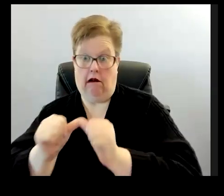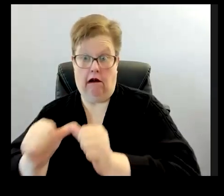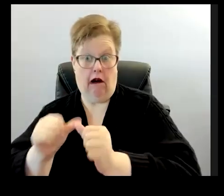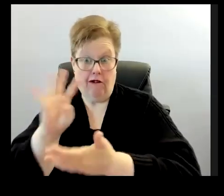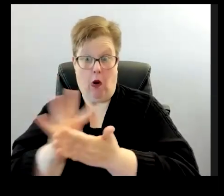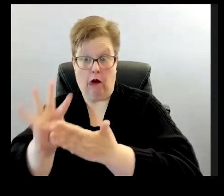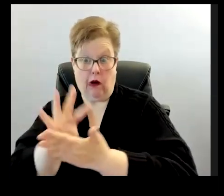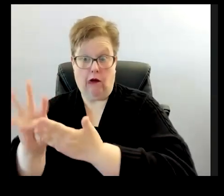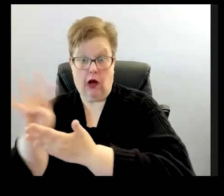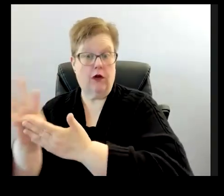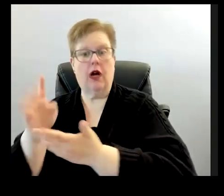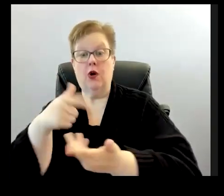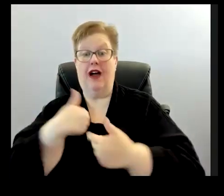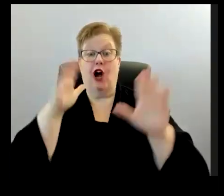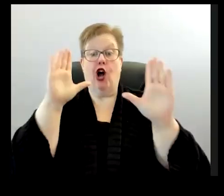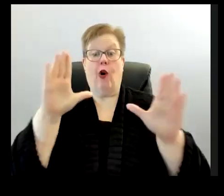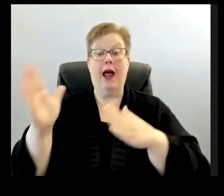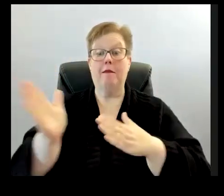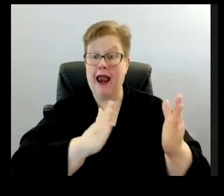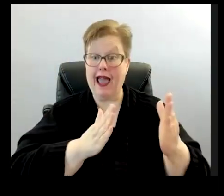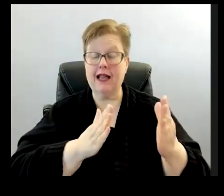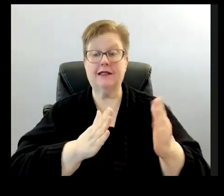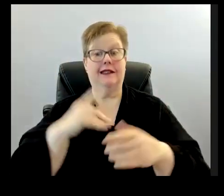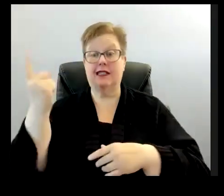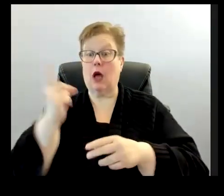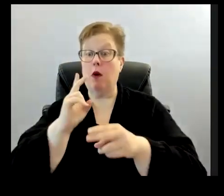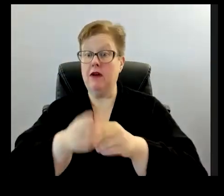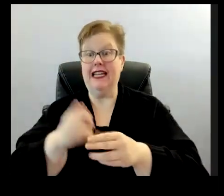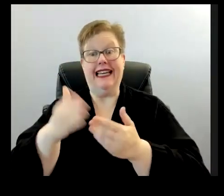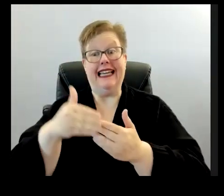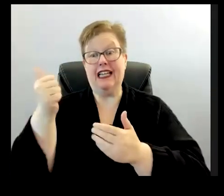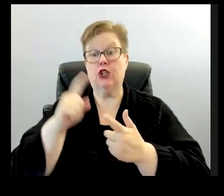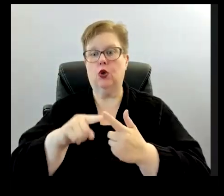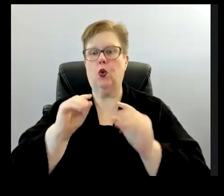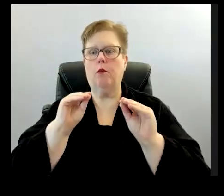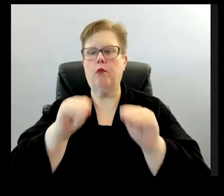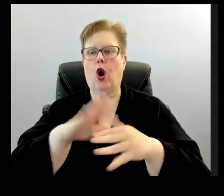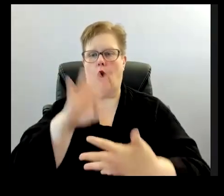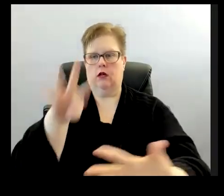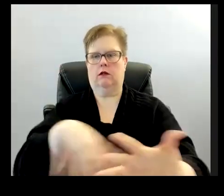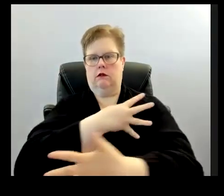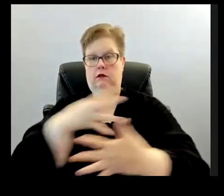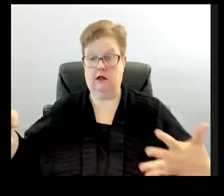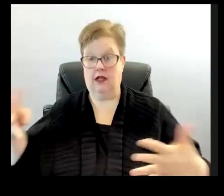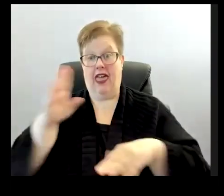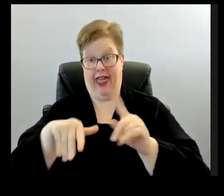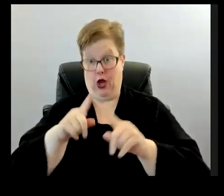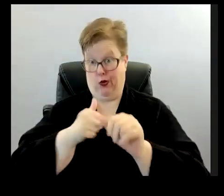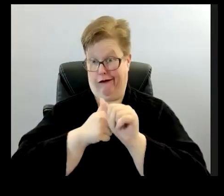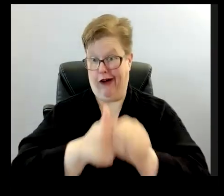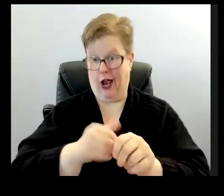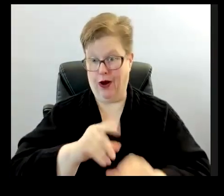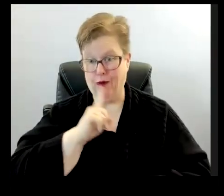it means you can have these great plans, but as someone was mentioning, it's easier to put these on a spreadsheet than it is to follow through with it in